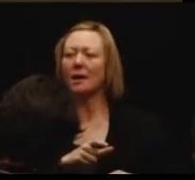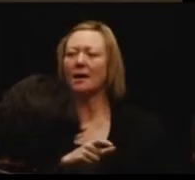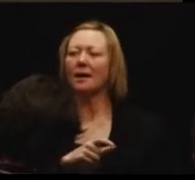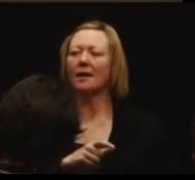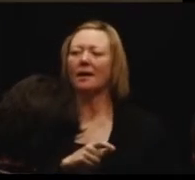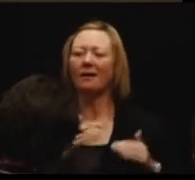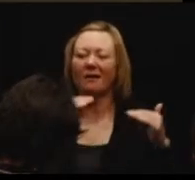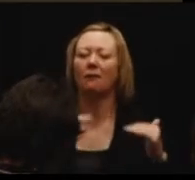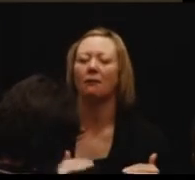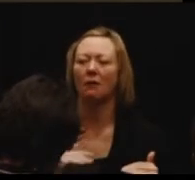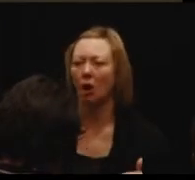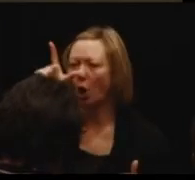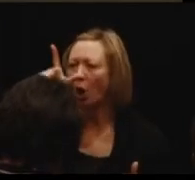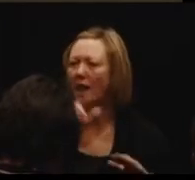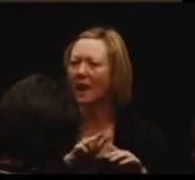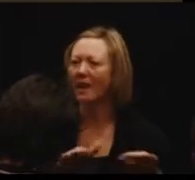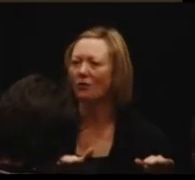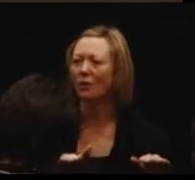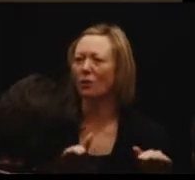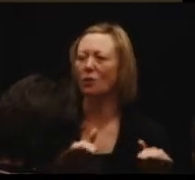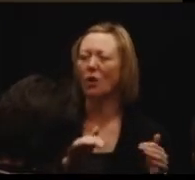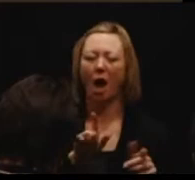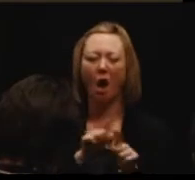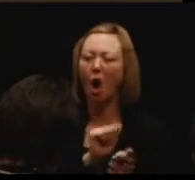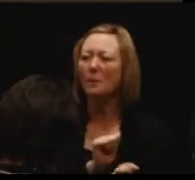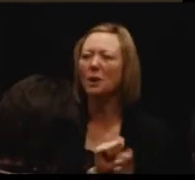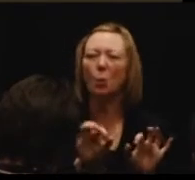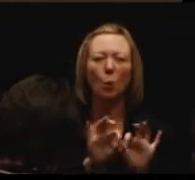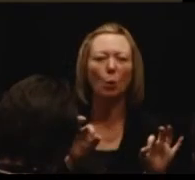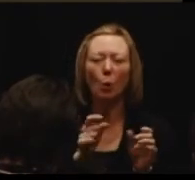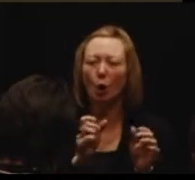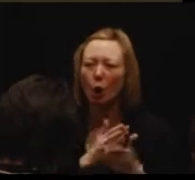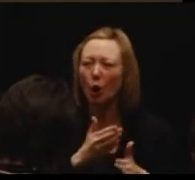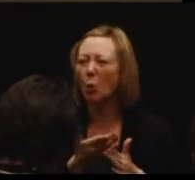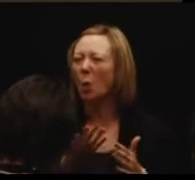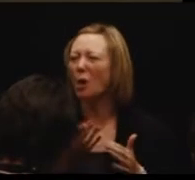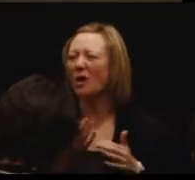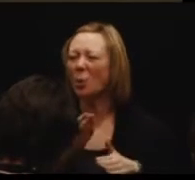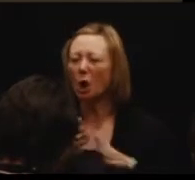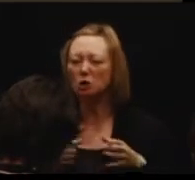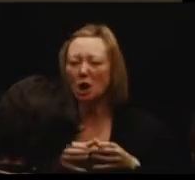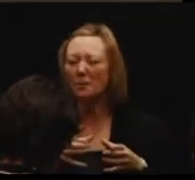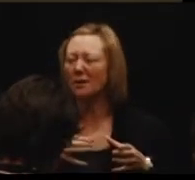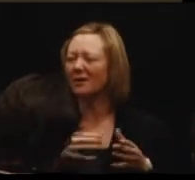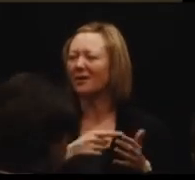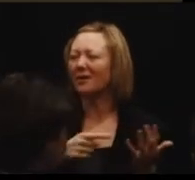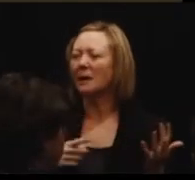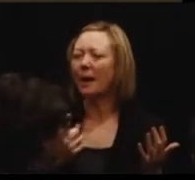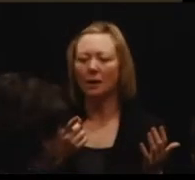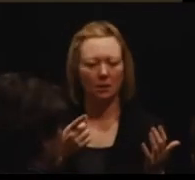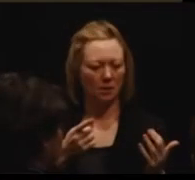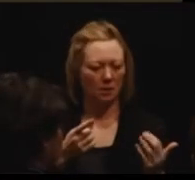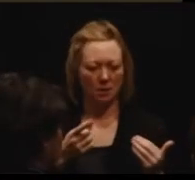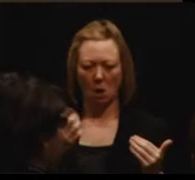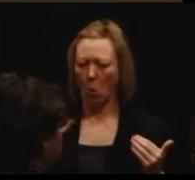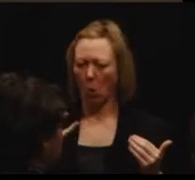level at something, like having wood workshops in schools, learning programming, stuff like that. but there's very little in the way of going from